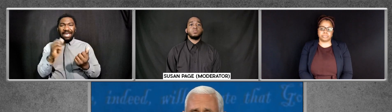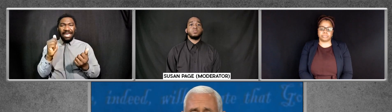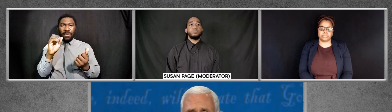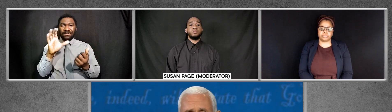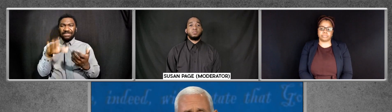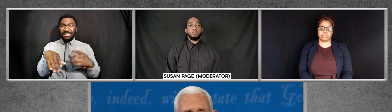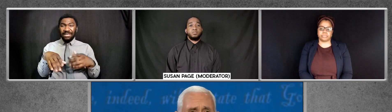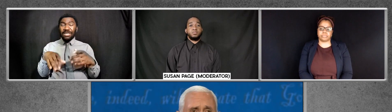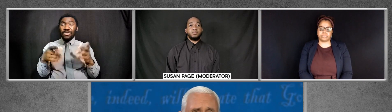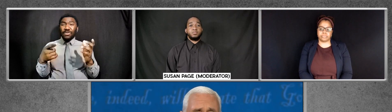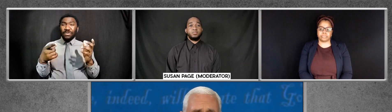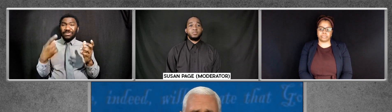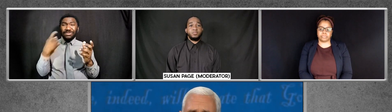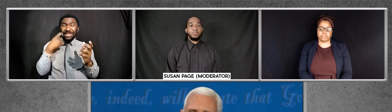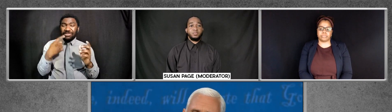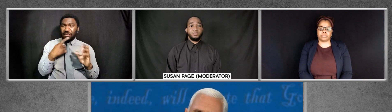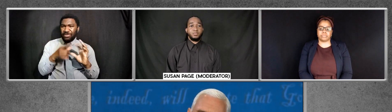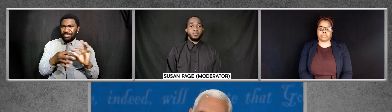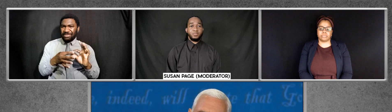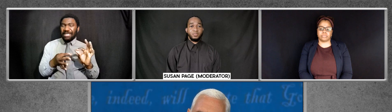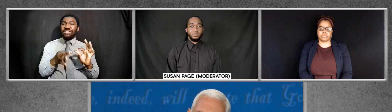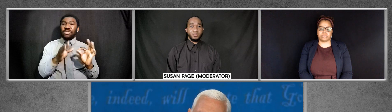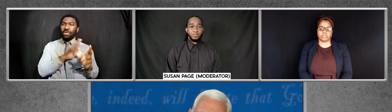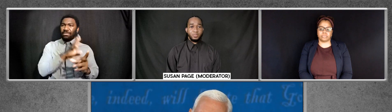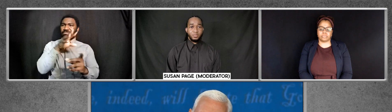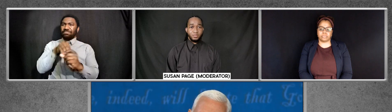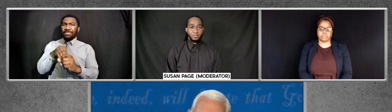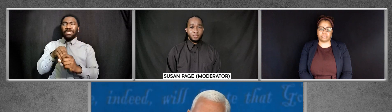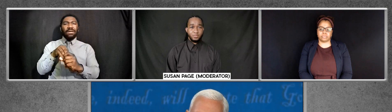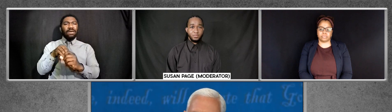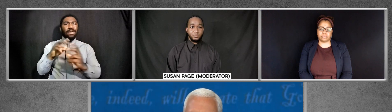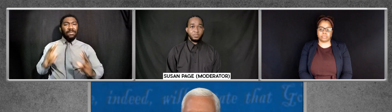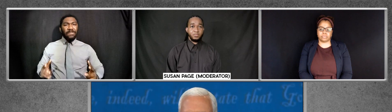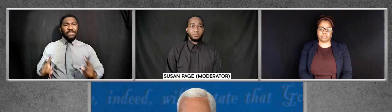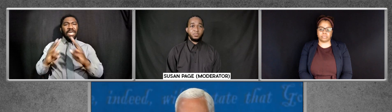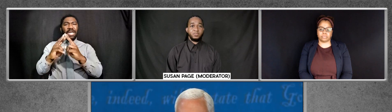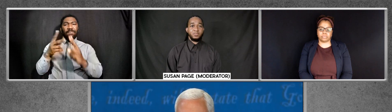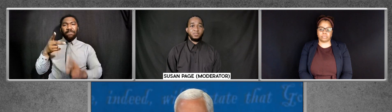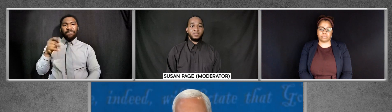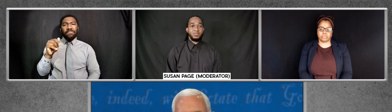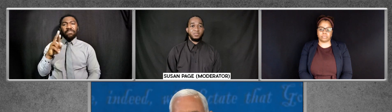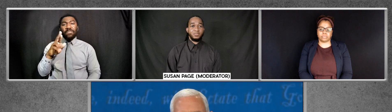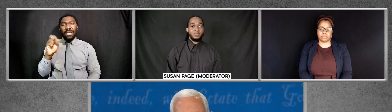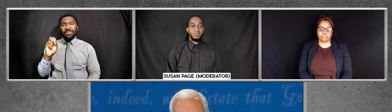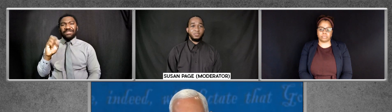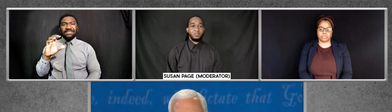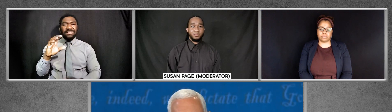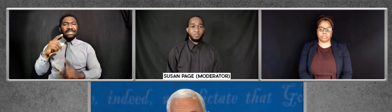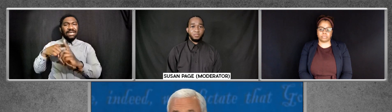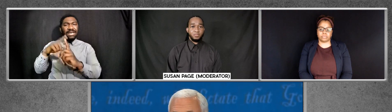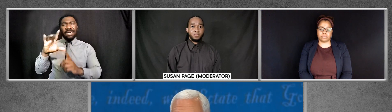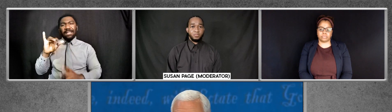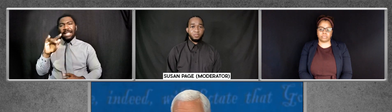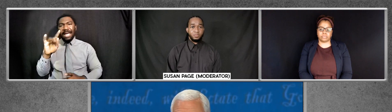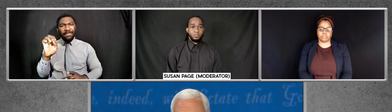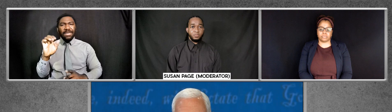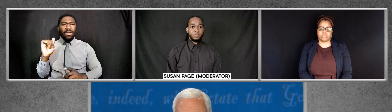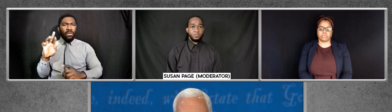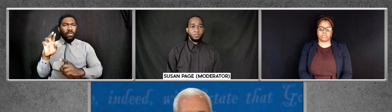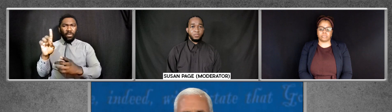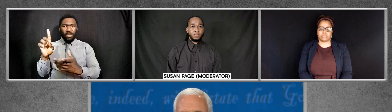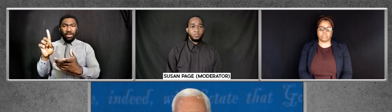resubmit America to the Paris Climate Accord. Look, the American people have always cherished our environment. We'll continue